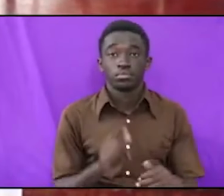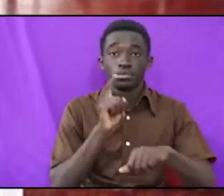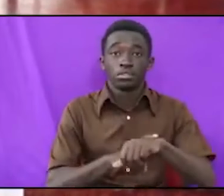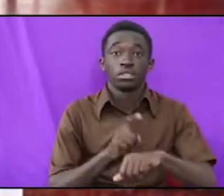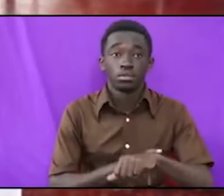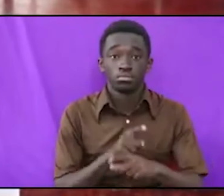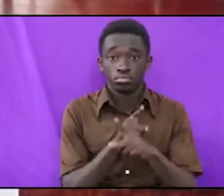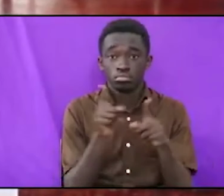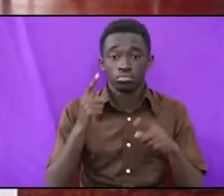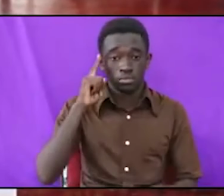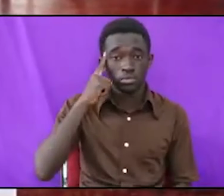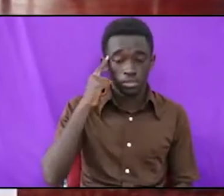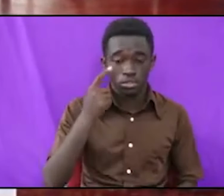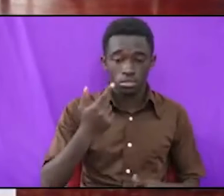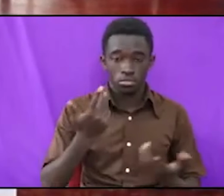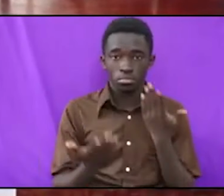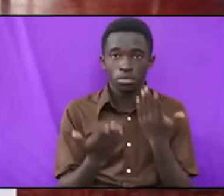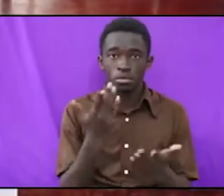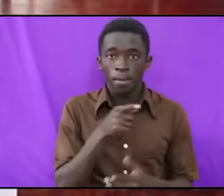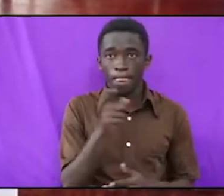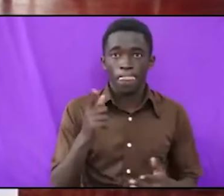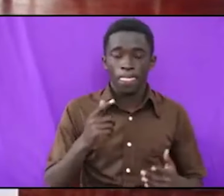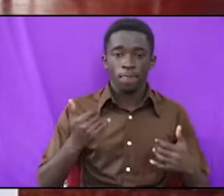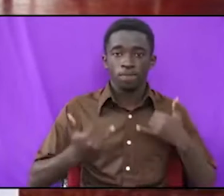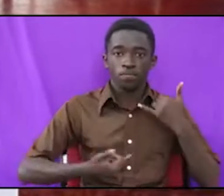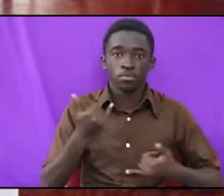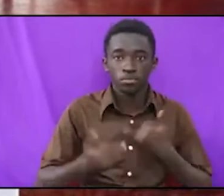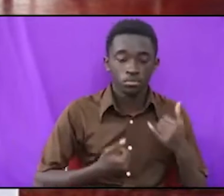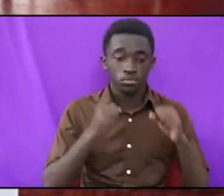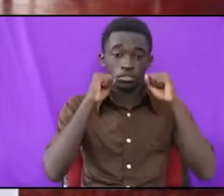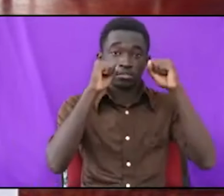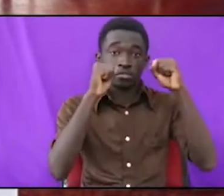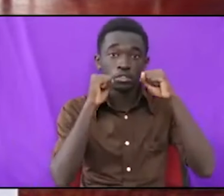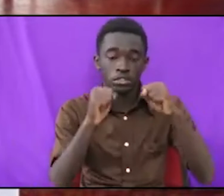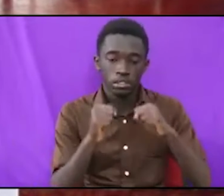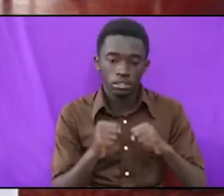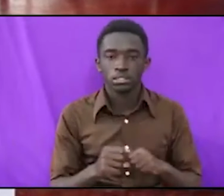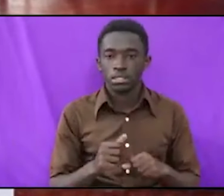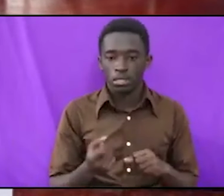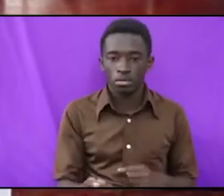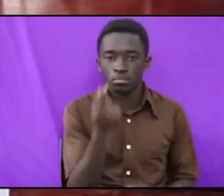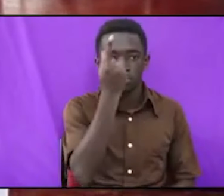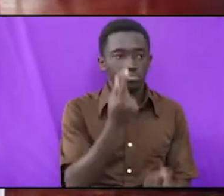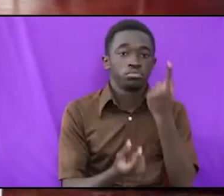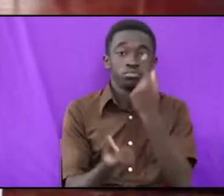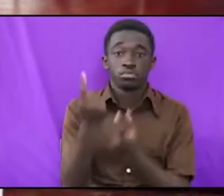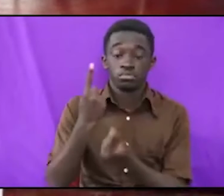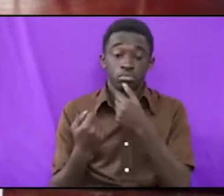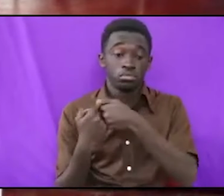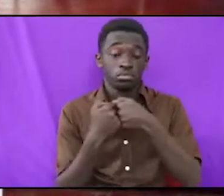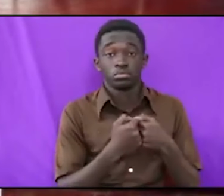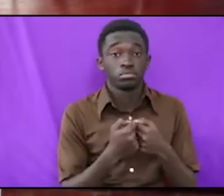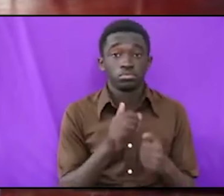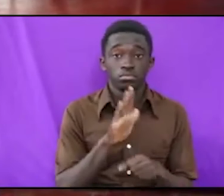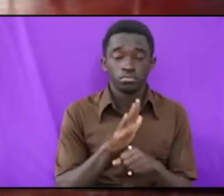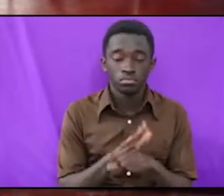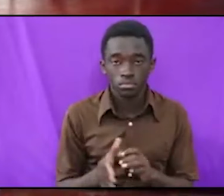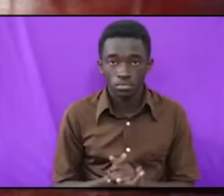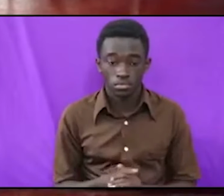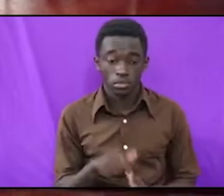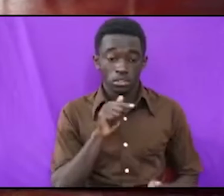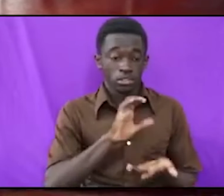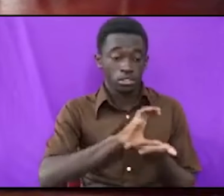are celebrating one victory, another challenge comes up. And so in chapter 3,